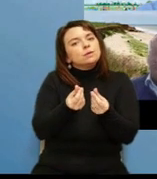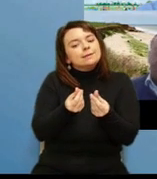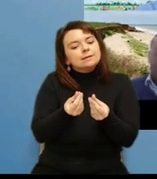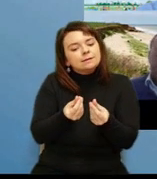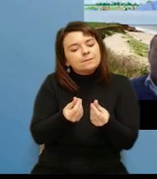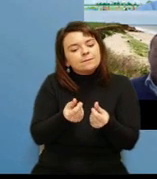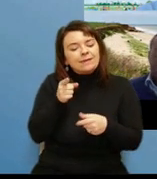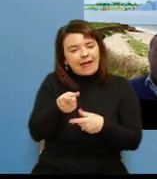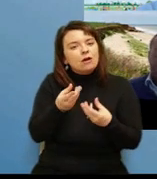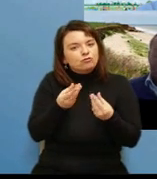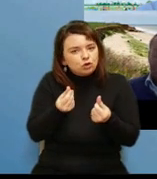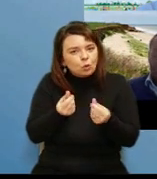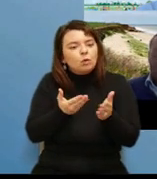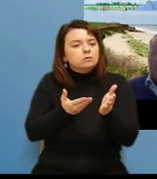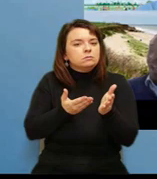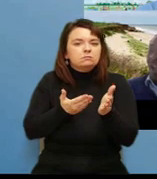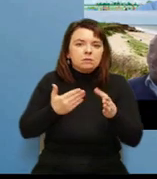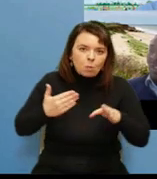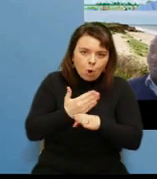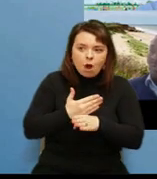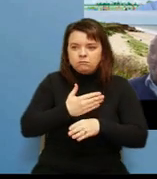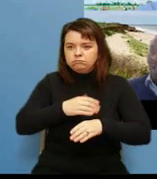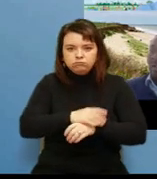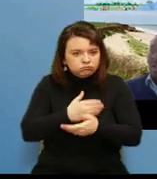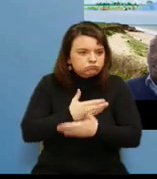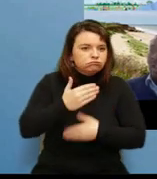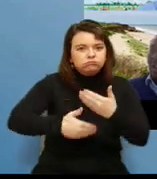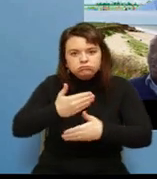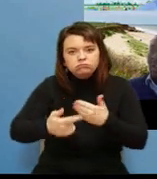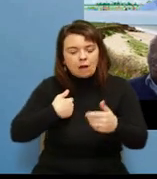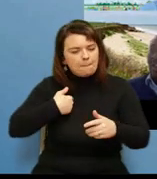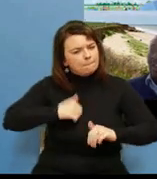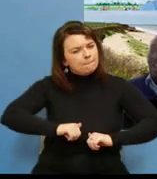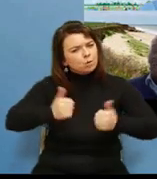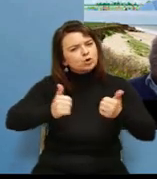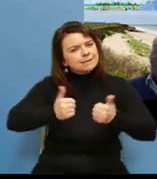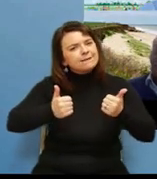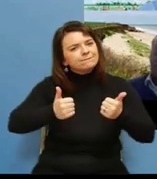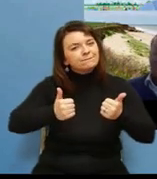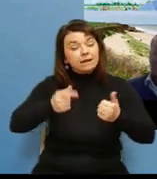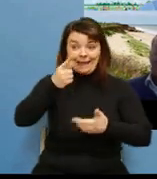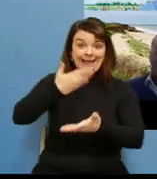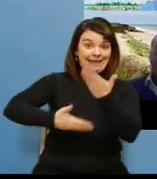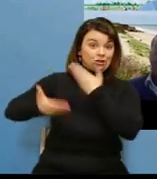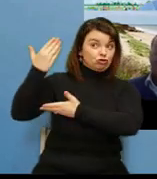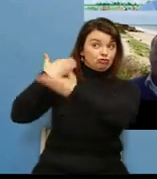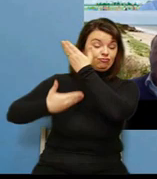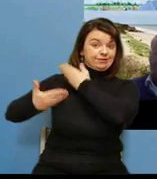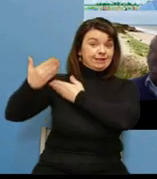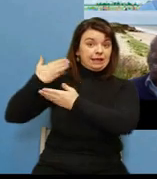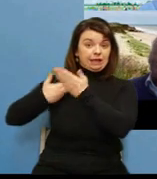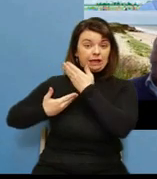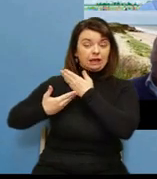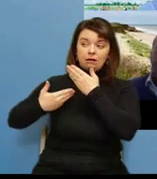Now, and that resource is being worked through. So I'm positive that the history suggests that